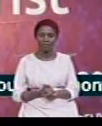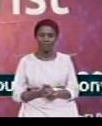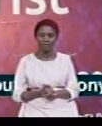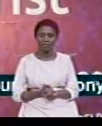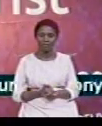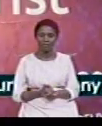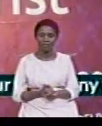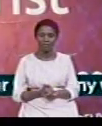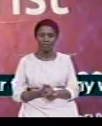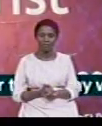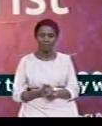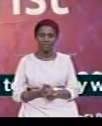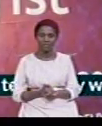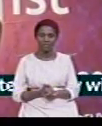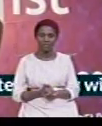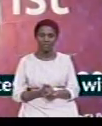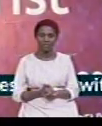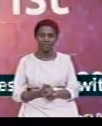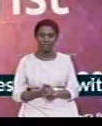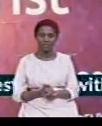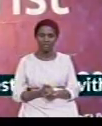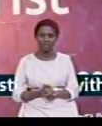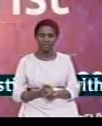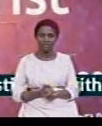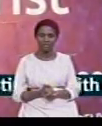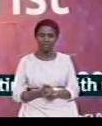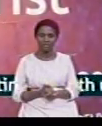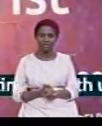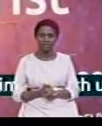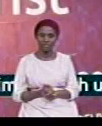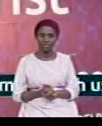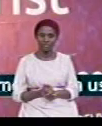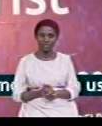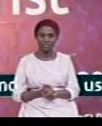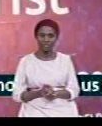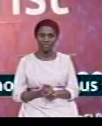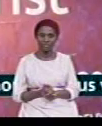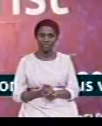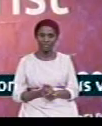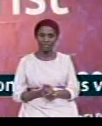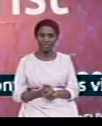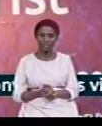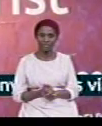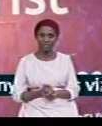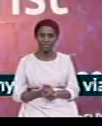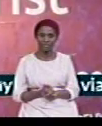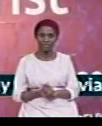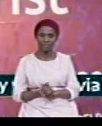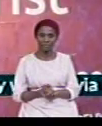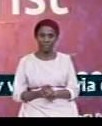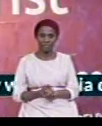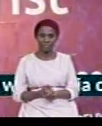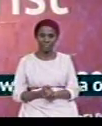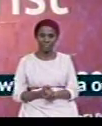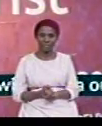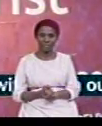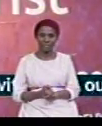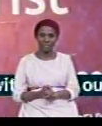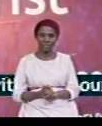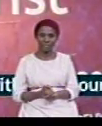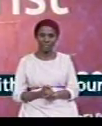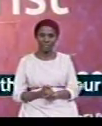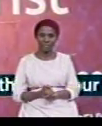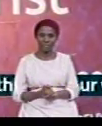mechanic say free JHS 2002 yana na Ghana ha ye try exams me say amre ni nyina na mo severe menstrual pain and ya sam